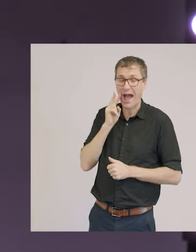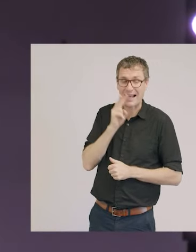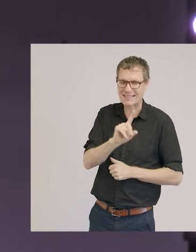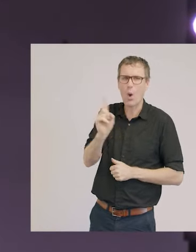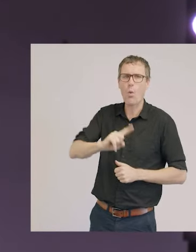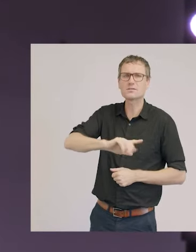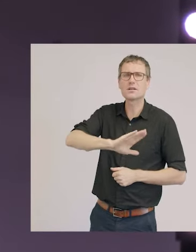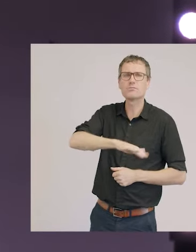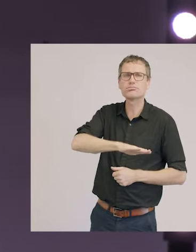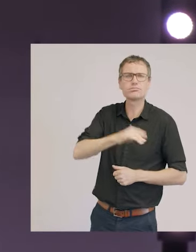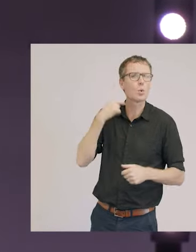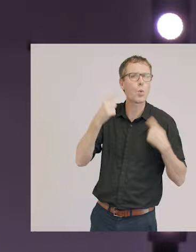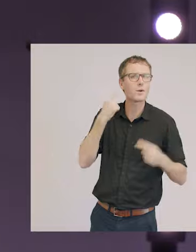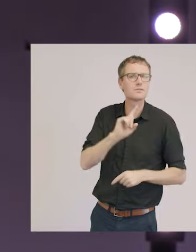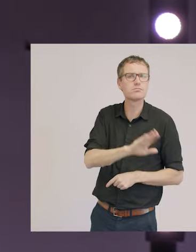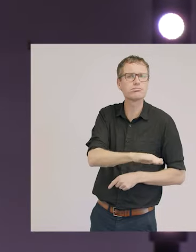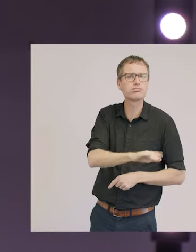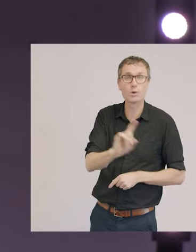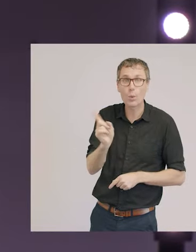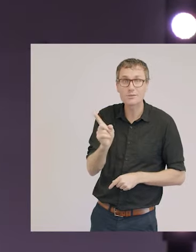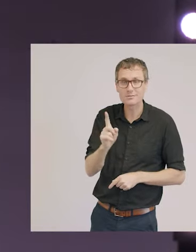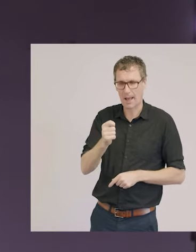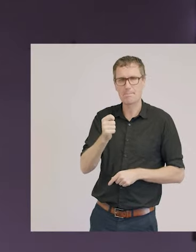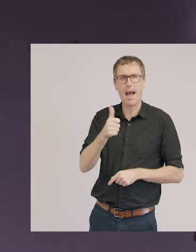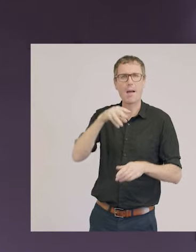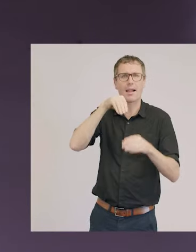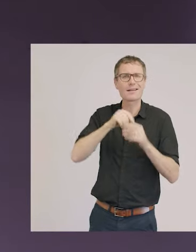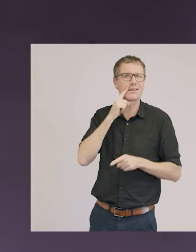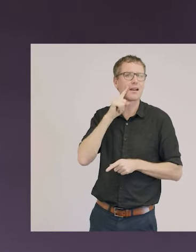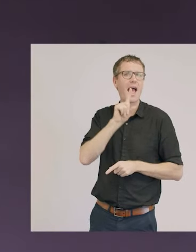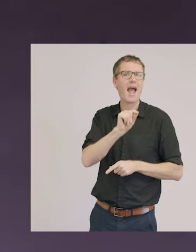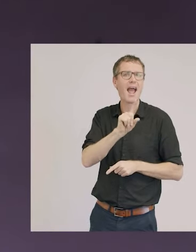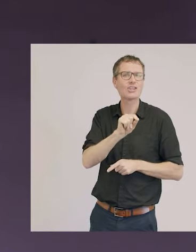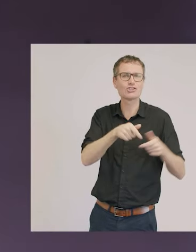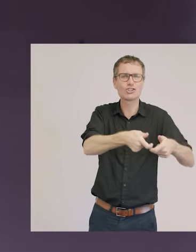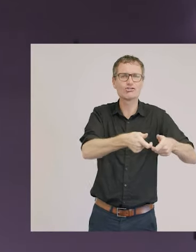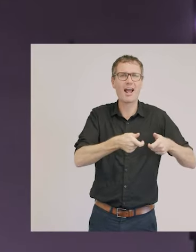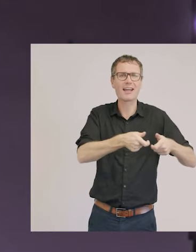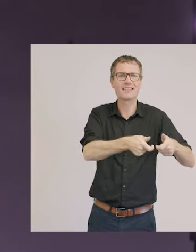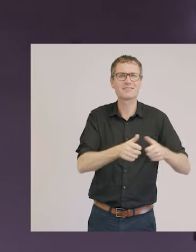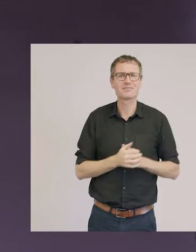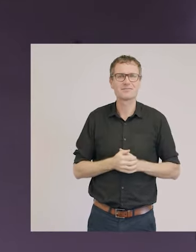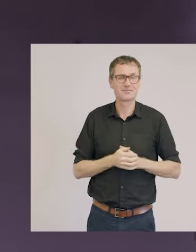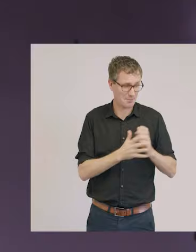He's on the phone to this woman, and he said, I found the source of the rattle. It was a marble in the ashtray.